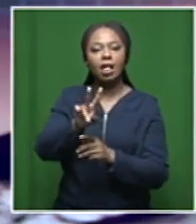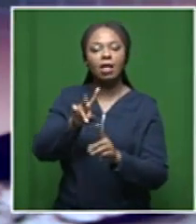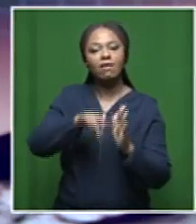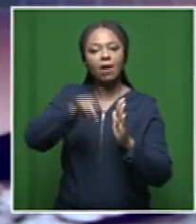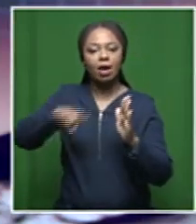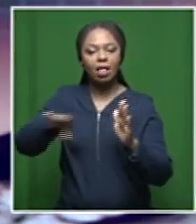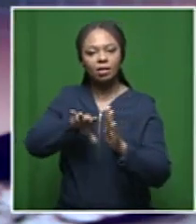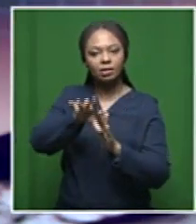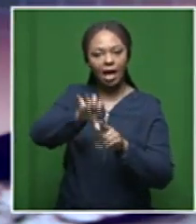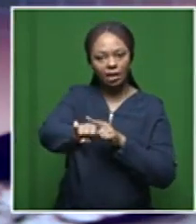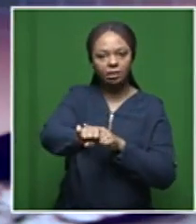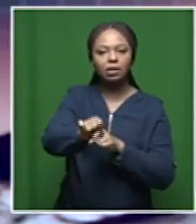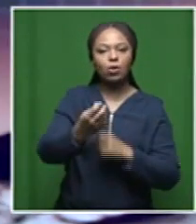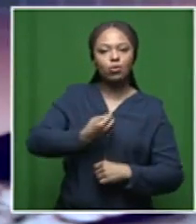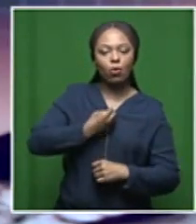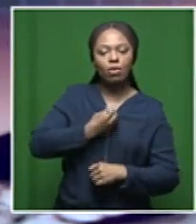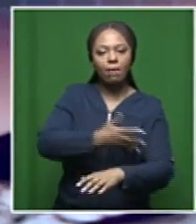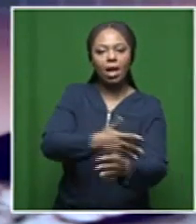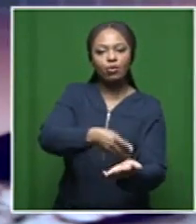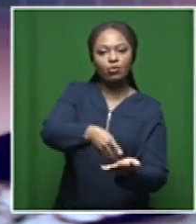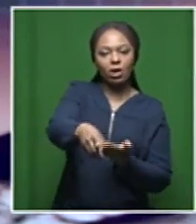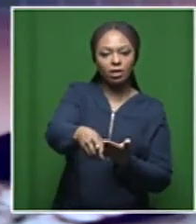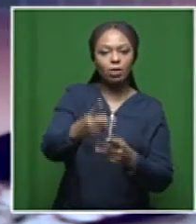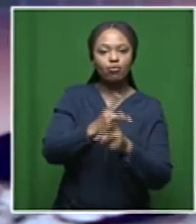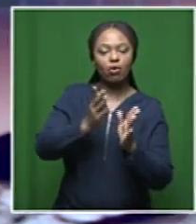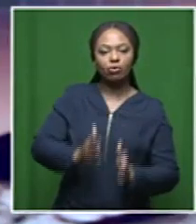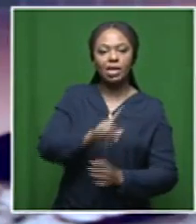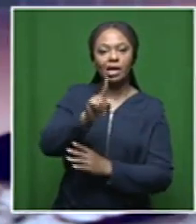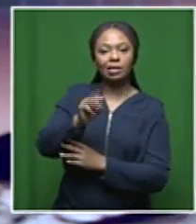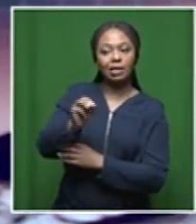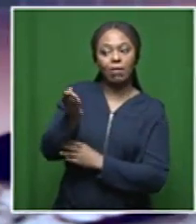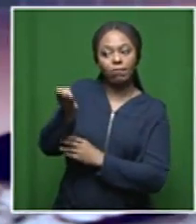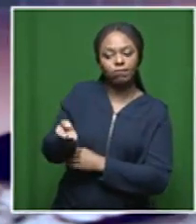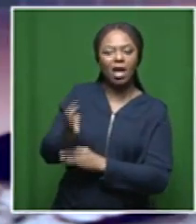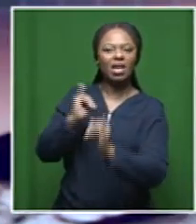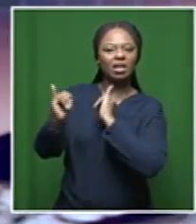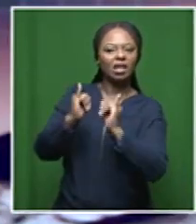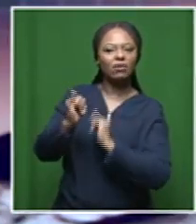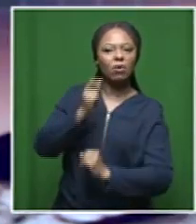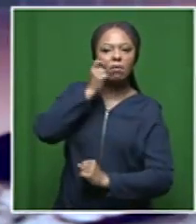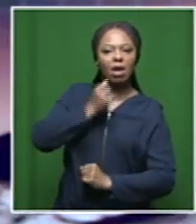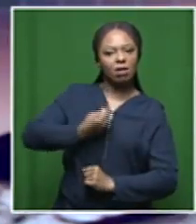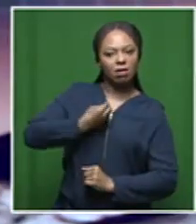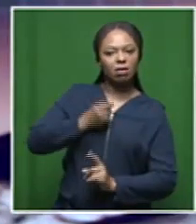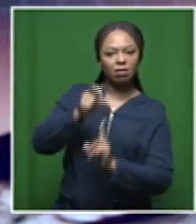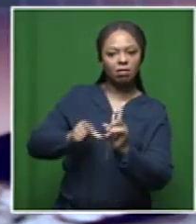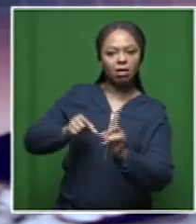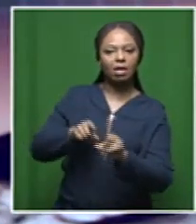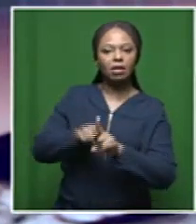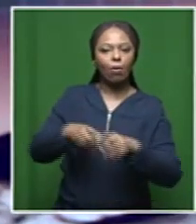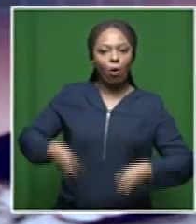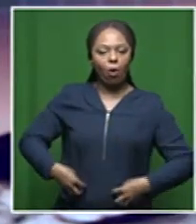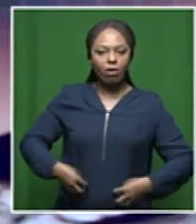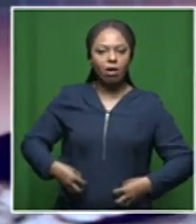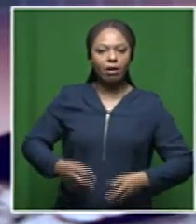focus on youth and blood donation. And coming up on the program, producer Zama Buthelezi spoke to a young man who received an organ as well as